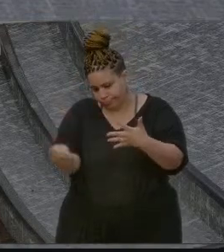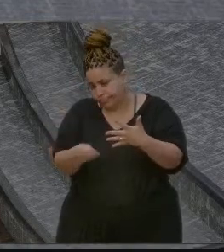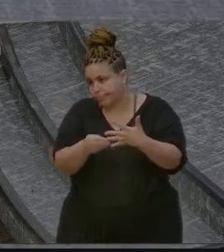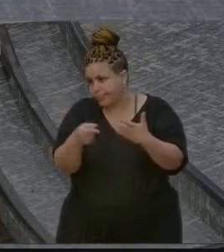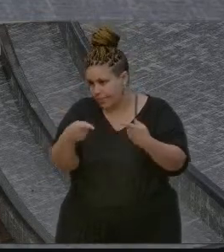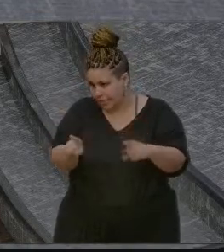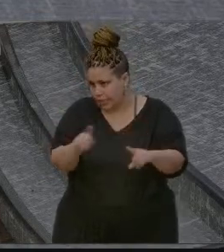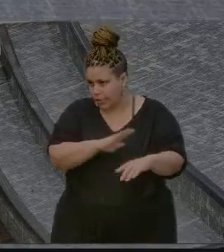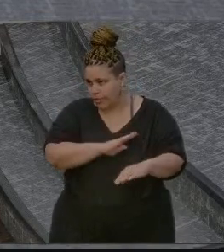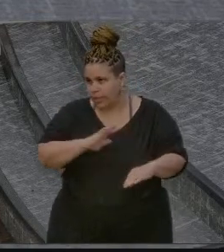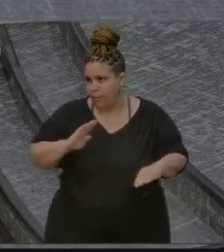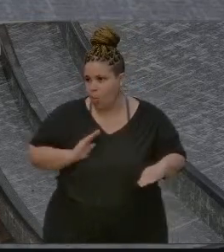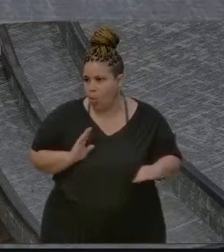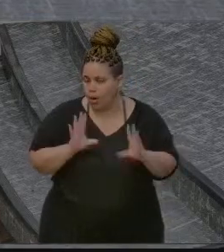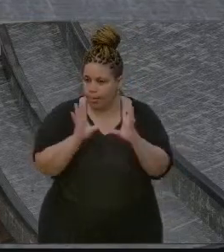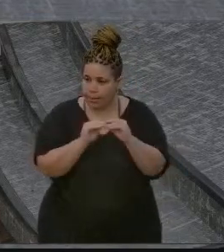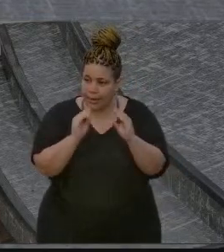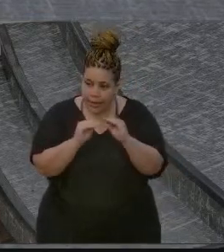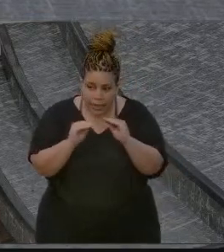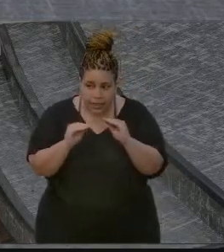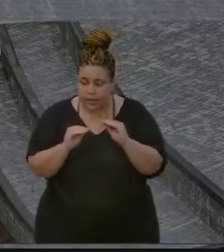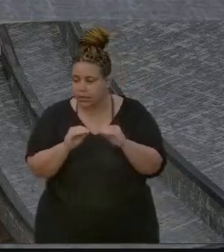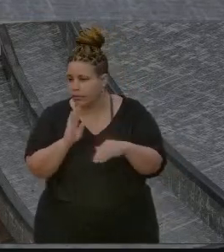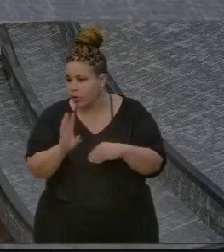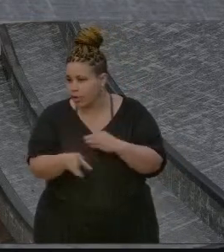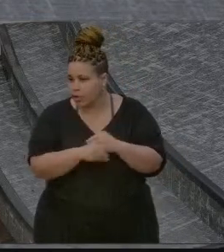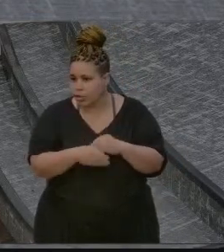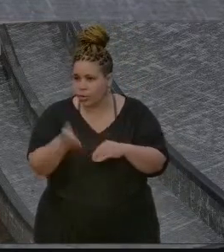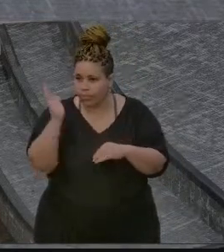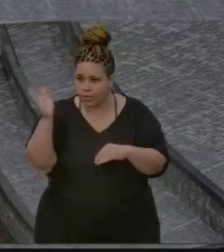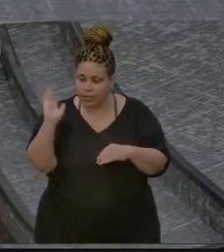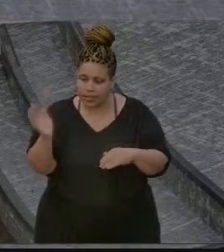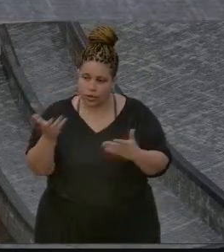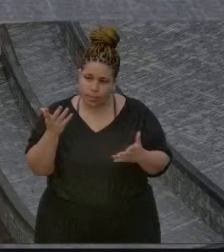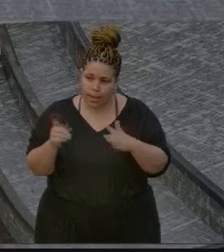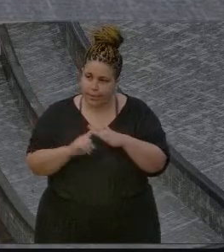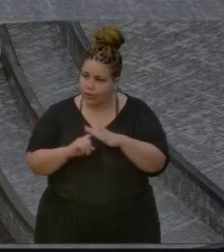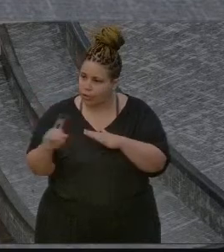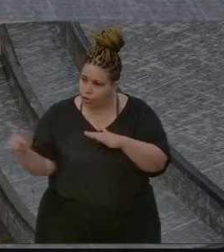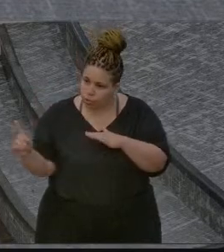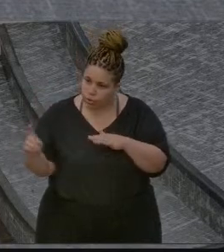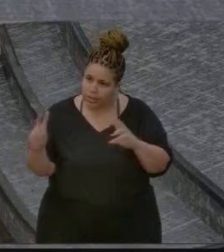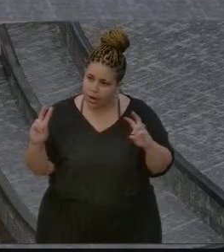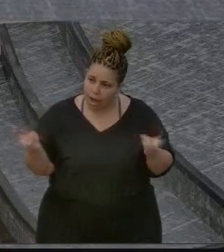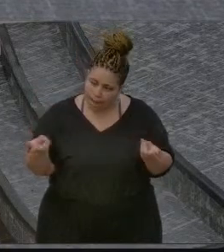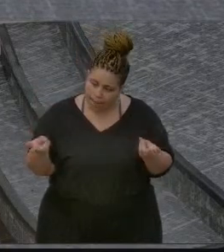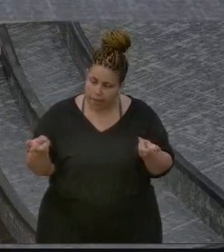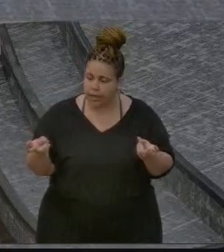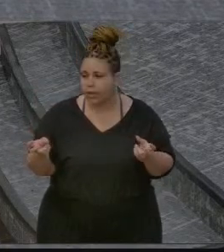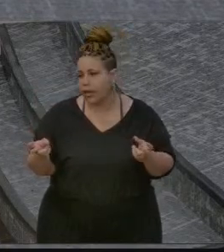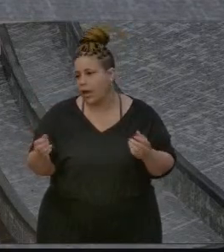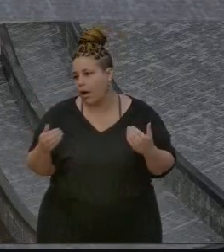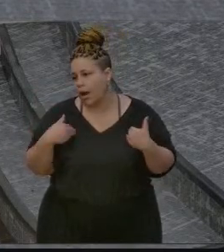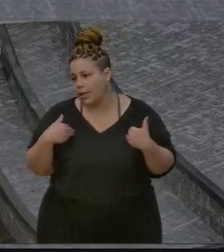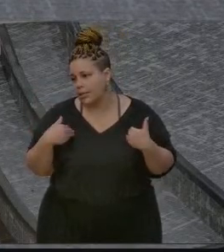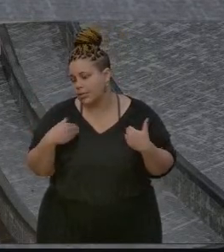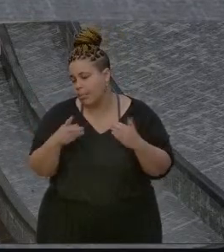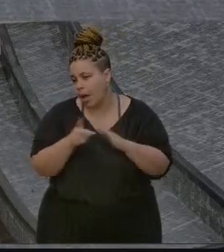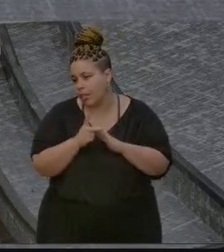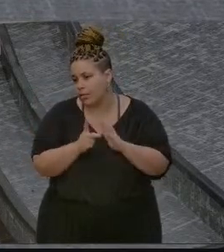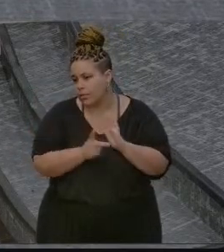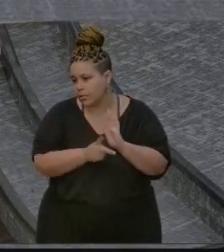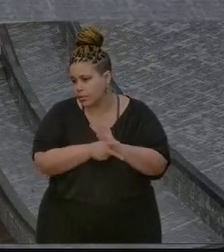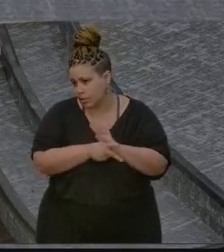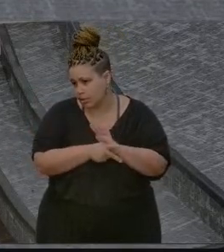additional presentation, or it could be a retreat topic or something like that, or if it has policy implications, that is what this